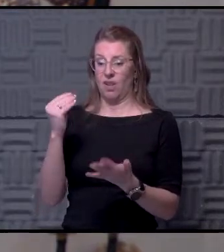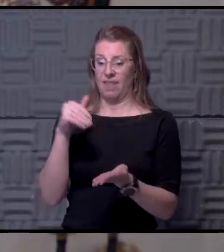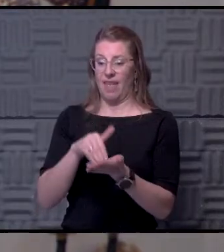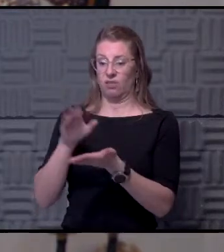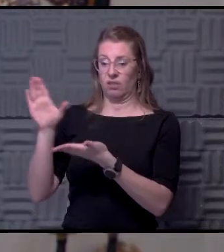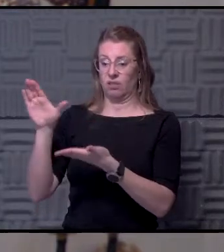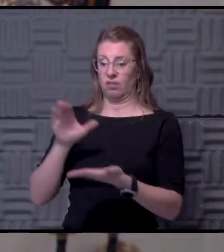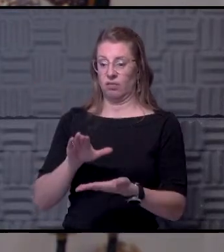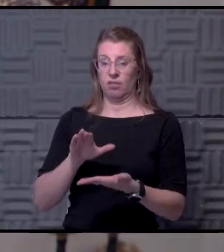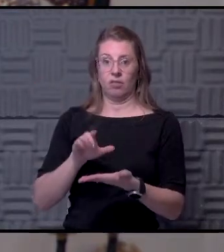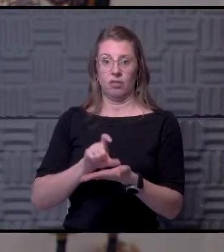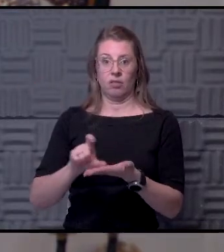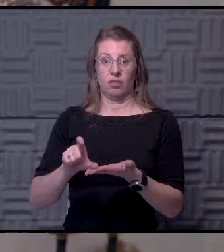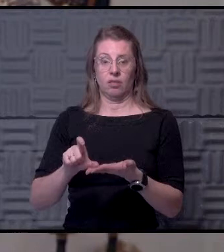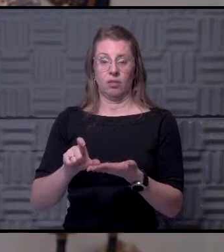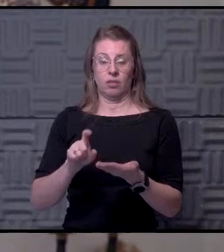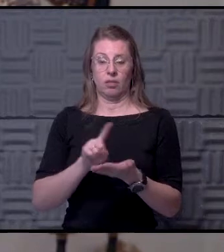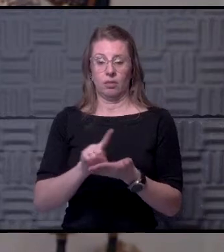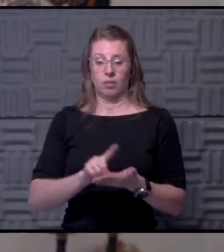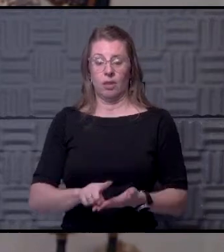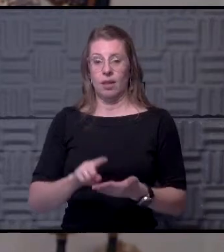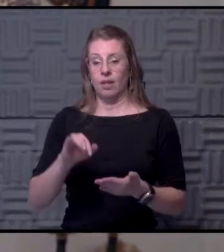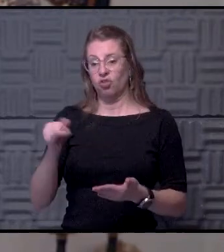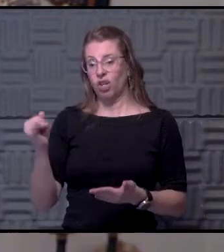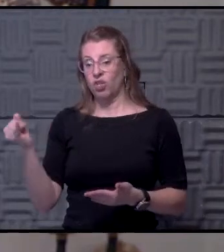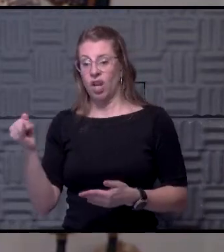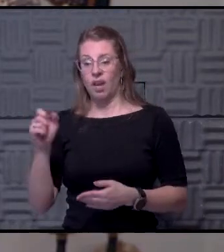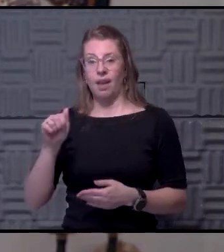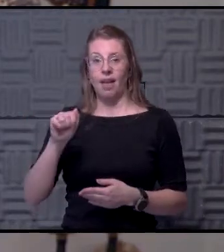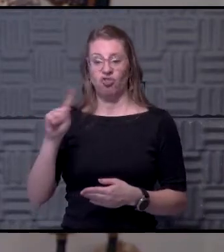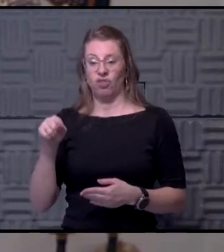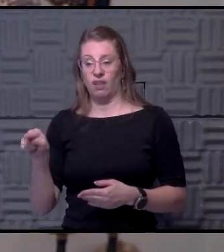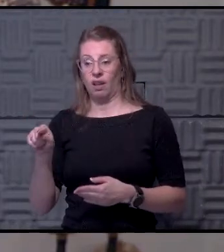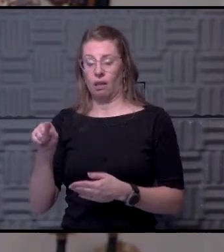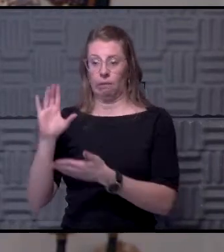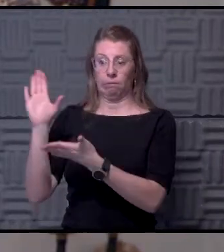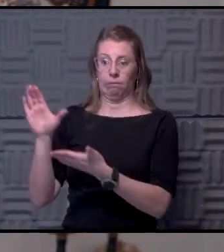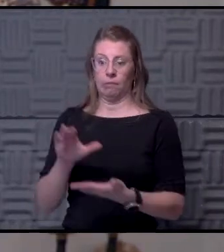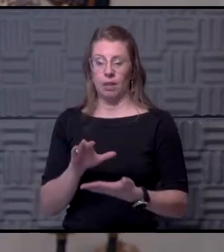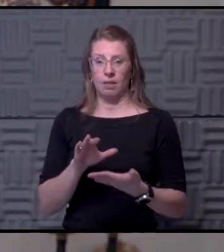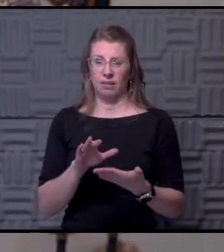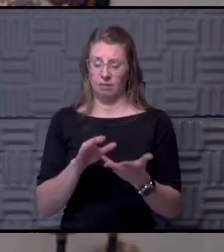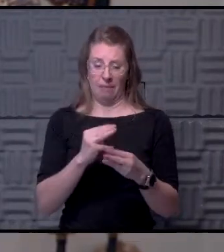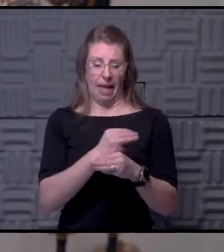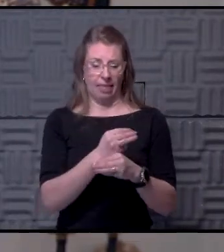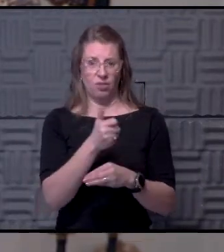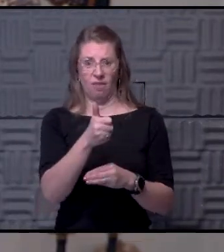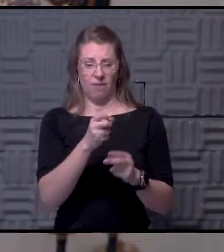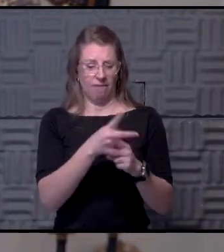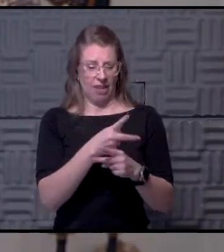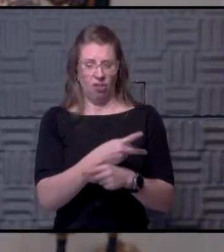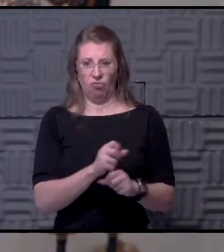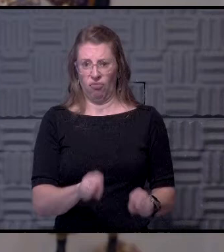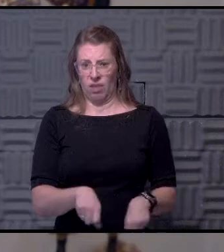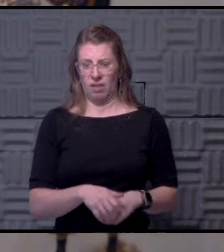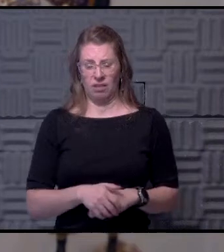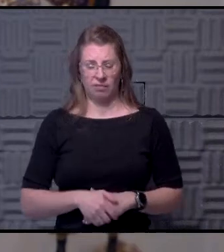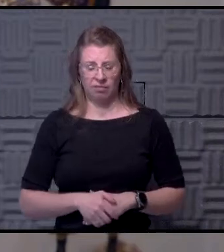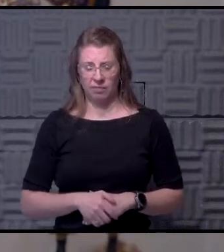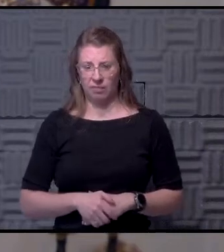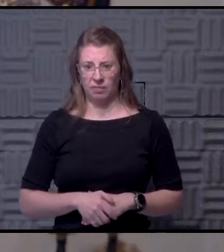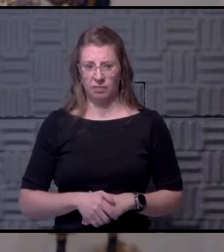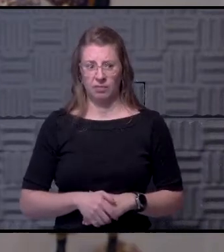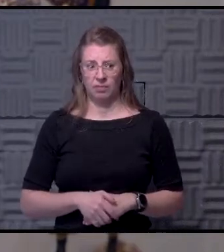current time. And now if J&J or AstraZeneca or one of those other ones came in, you can just do the math. And that's about, I think we're